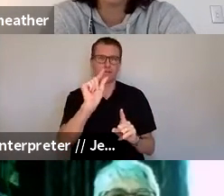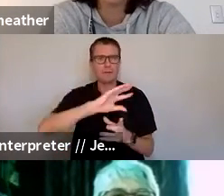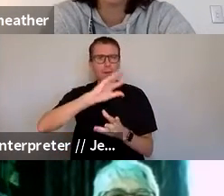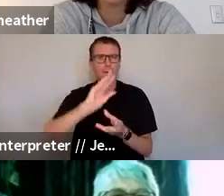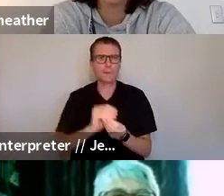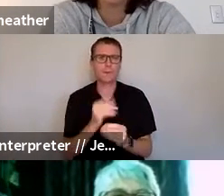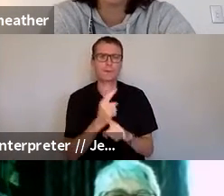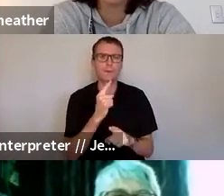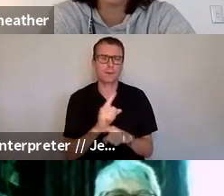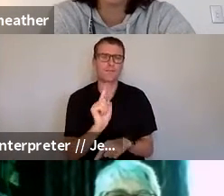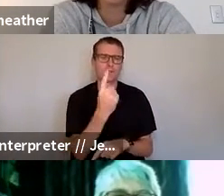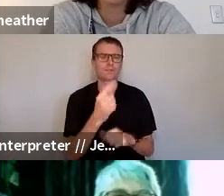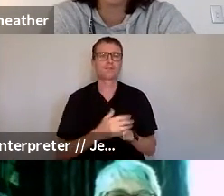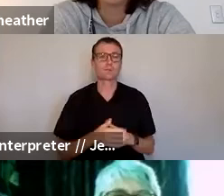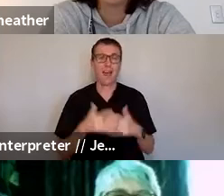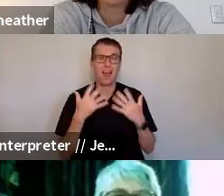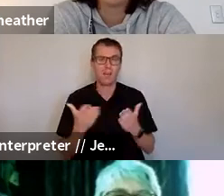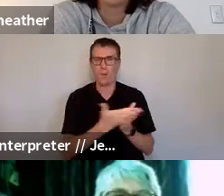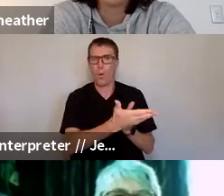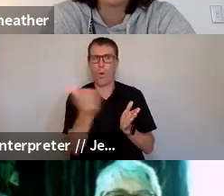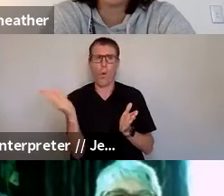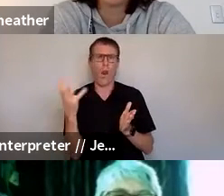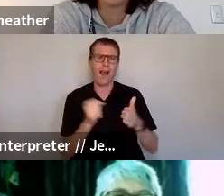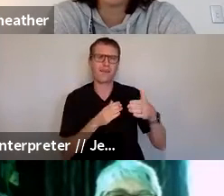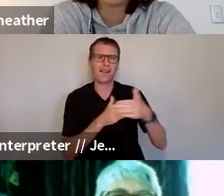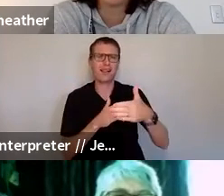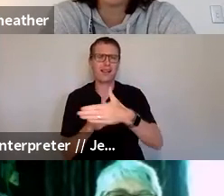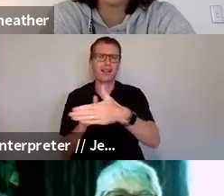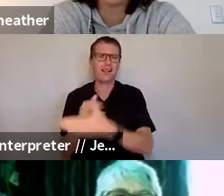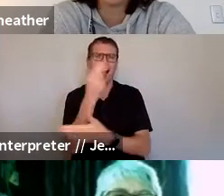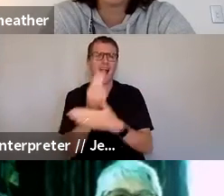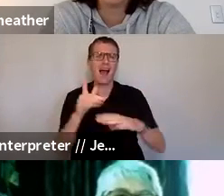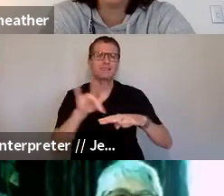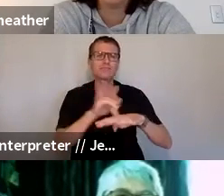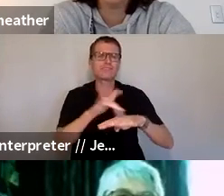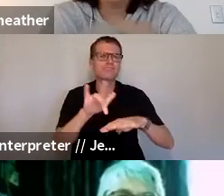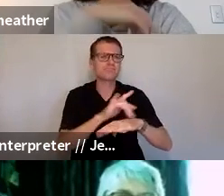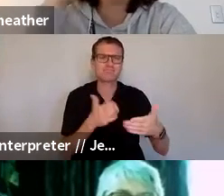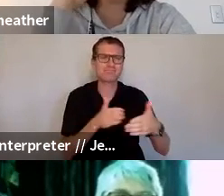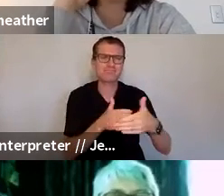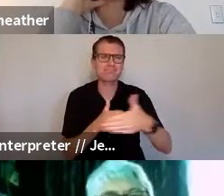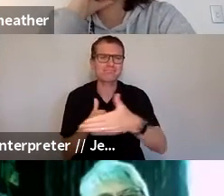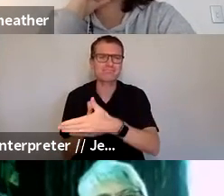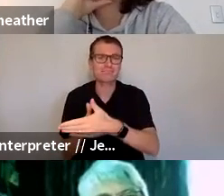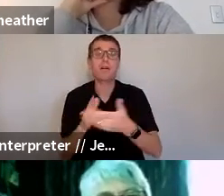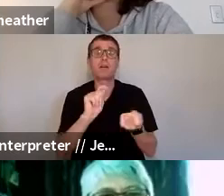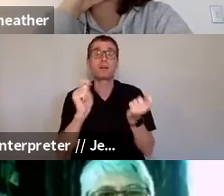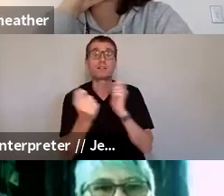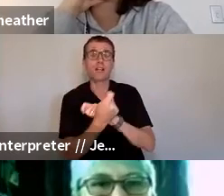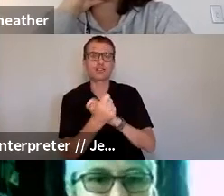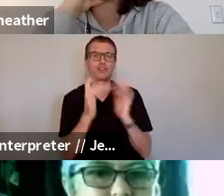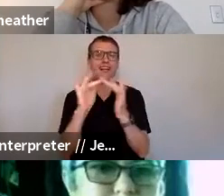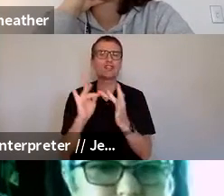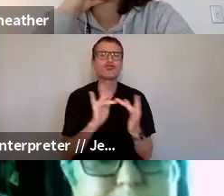limited access to the arts right now. Artists and audiences are turning to the internet to create and experience work.